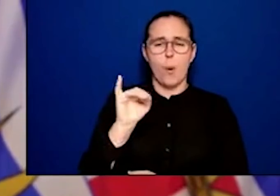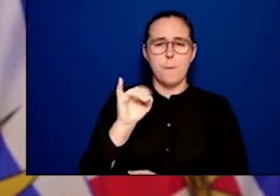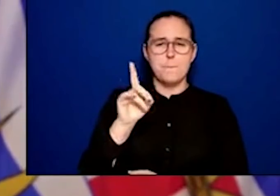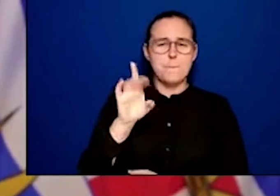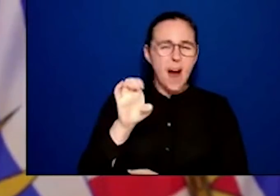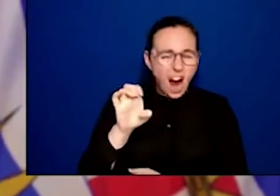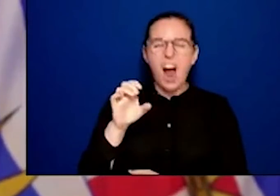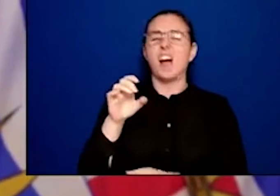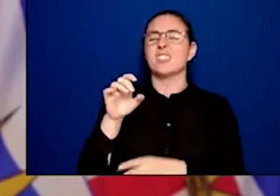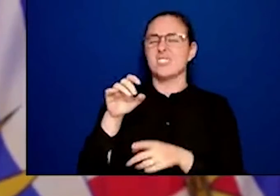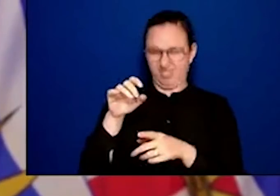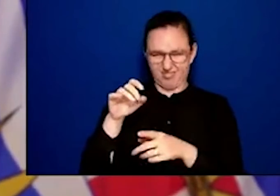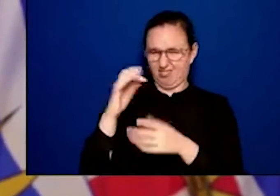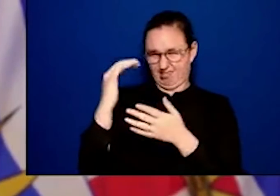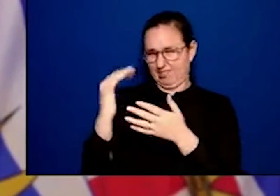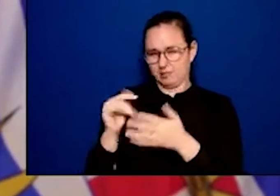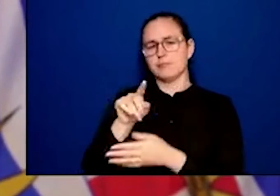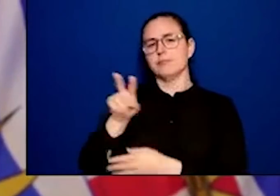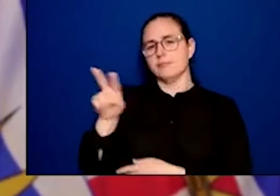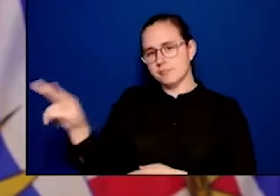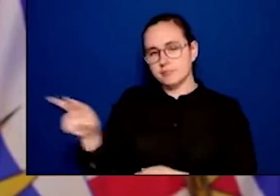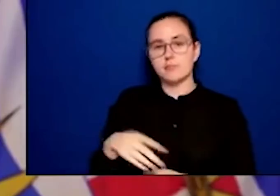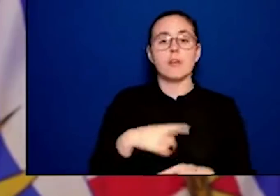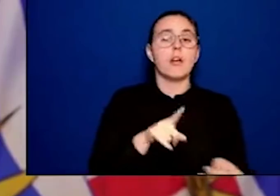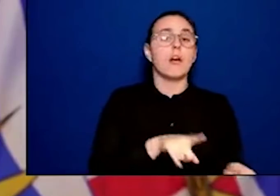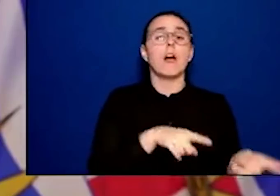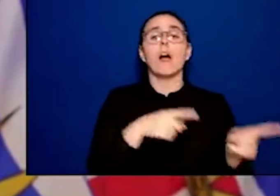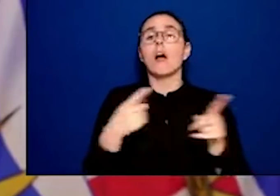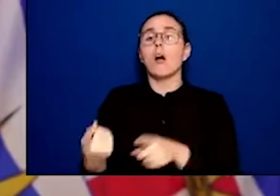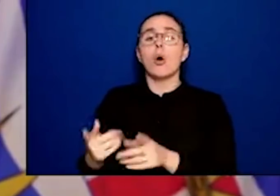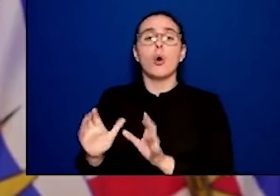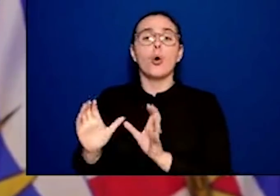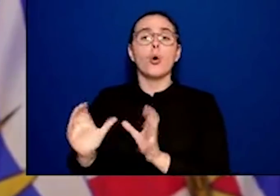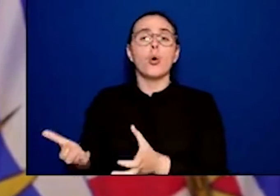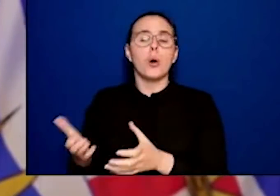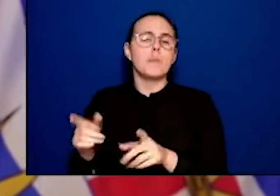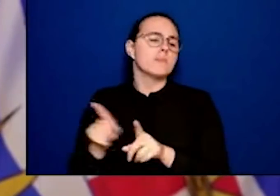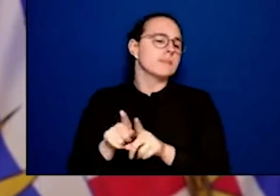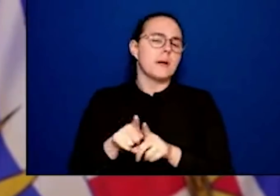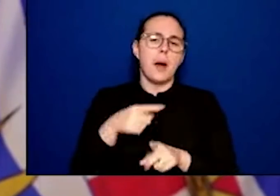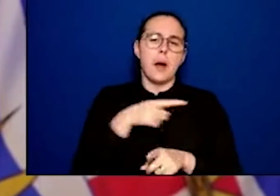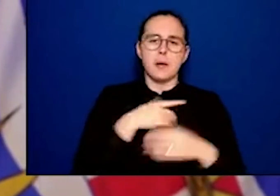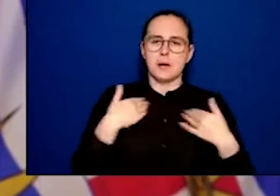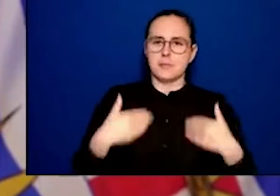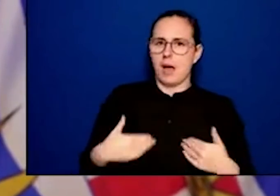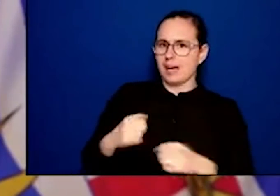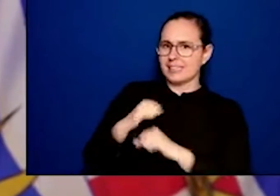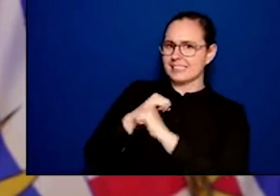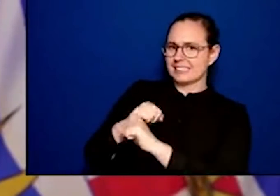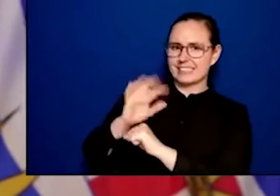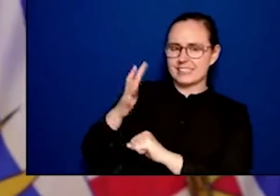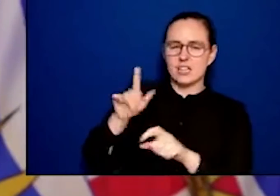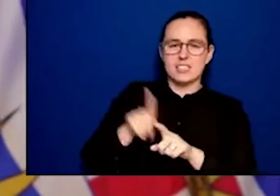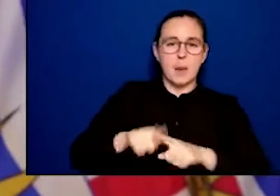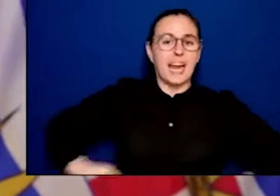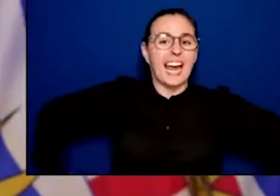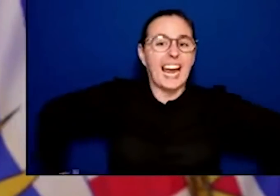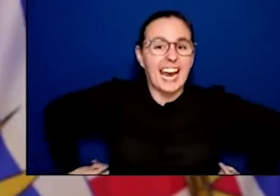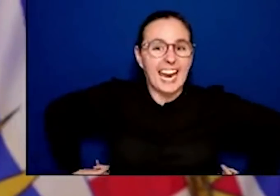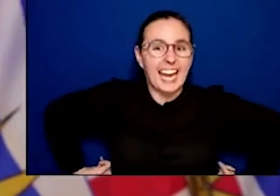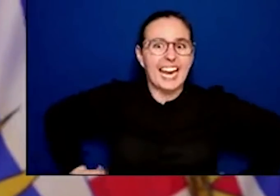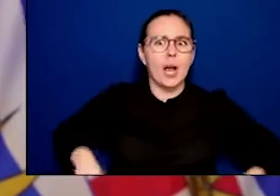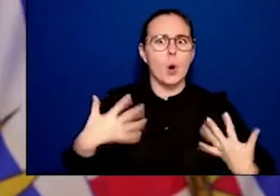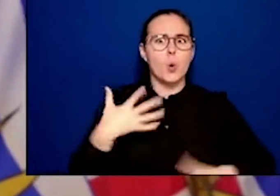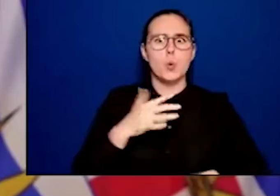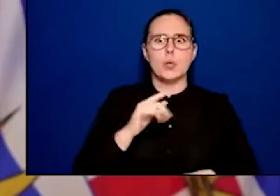strong immune response are people who are on dialysis or have severe kidney or renal disease. And again, we have been in contact with your